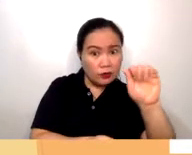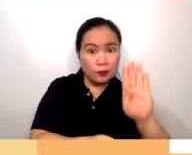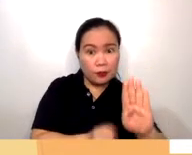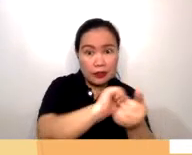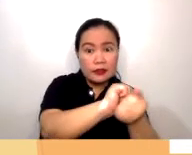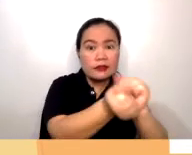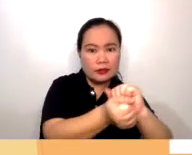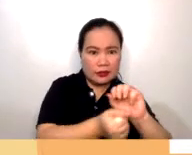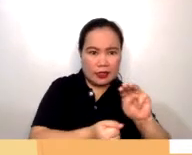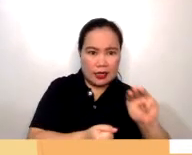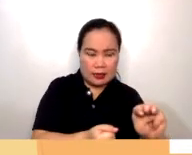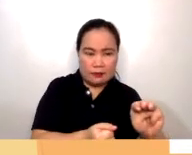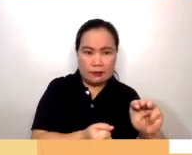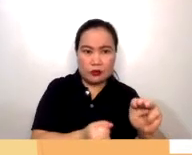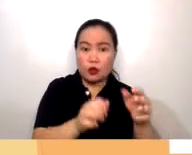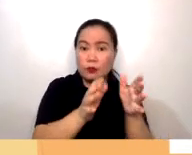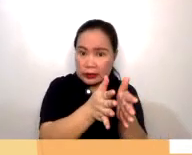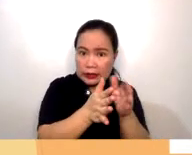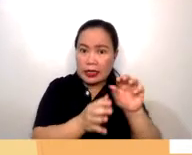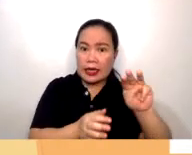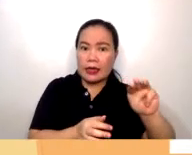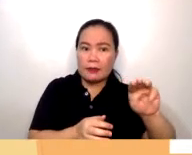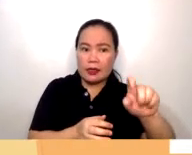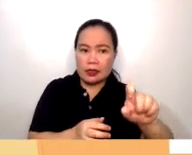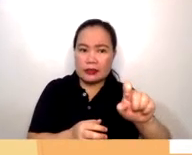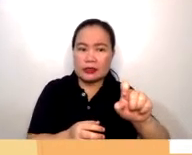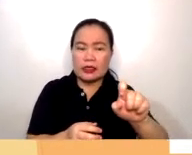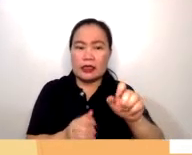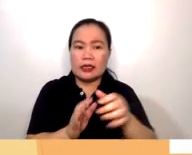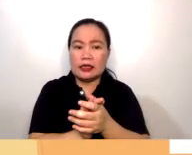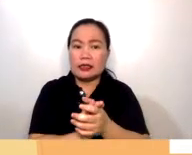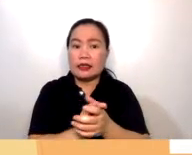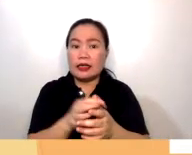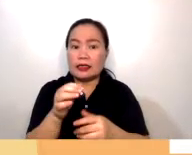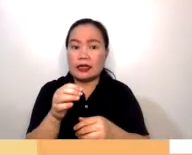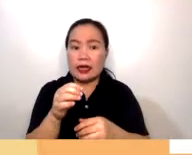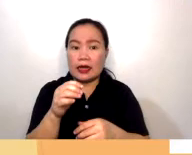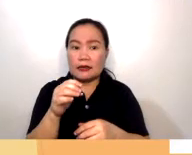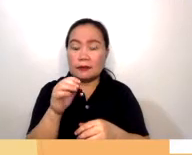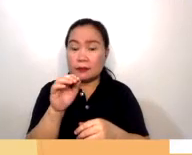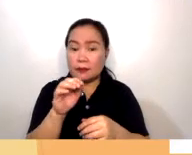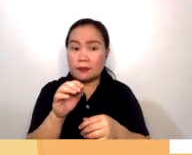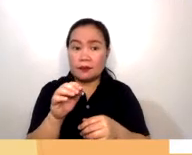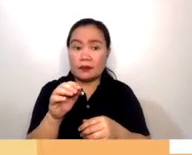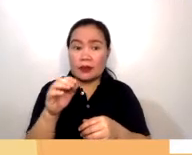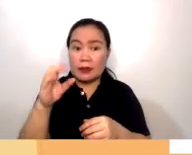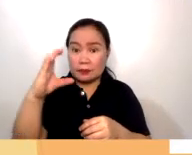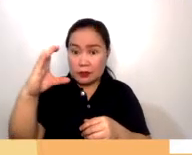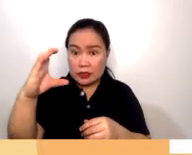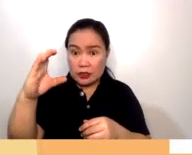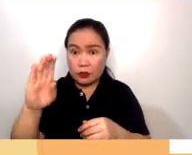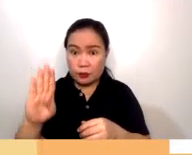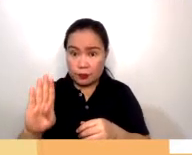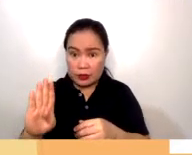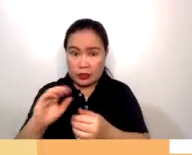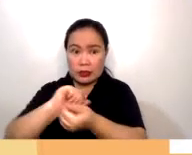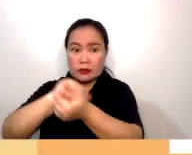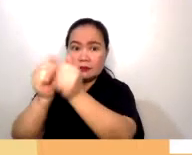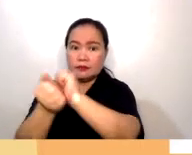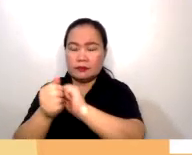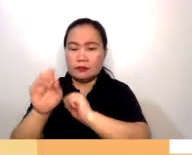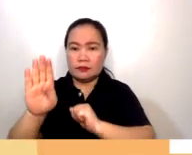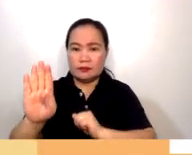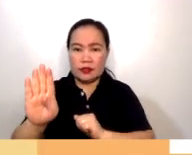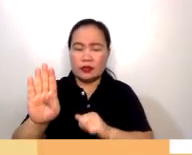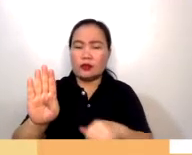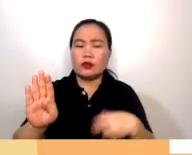plus c over b will be substituted by b. So, nakuha na natin ngayon